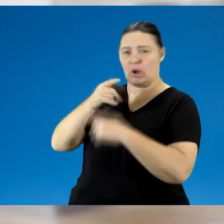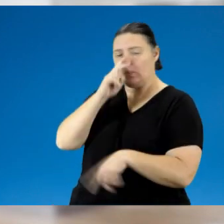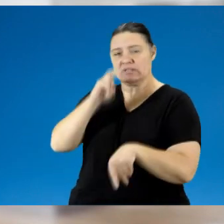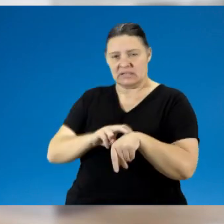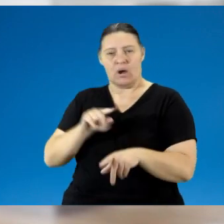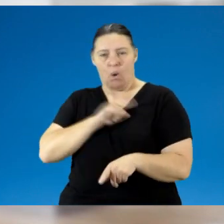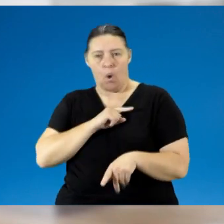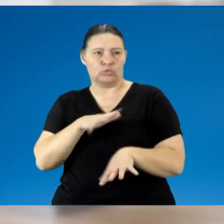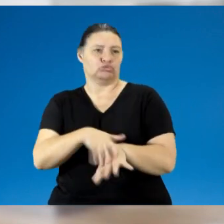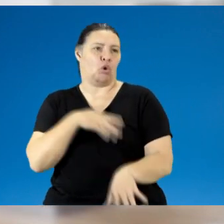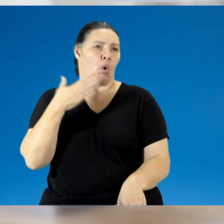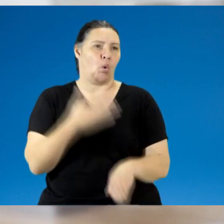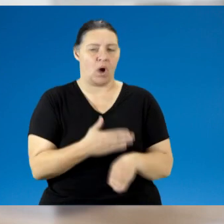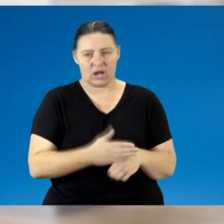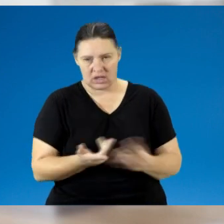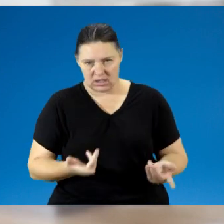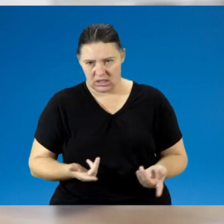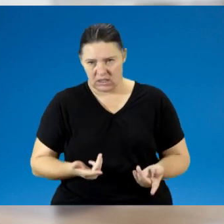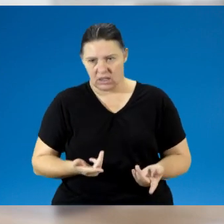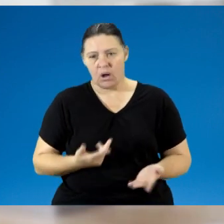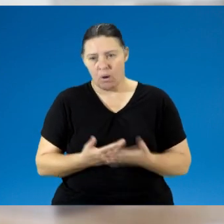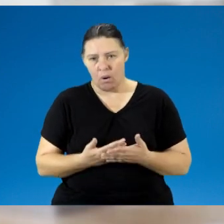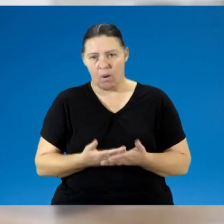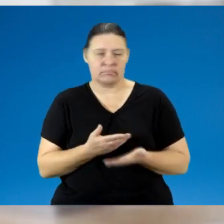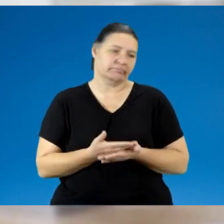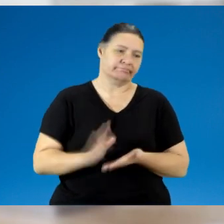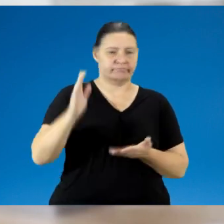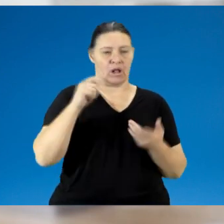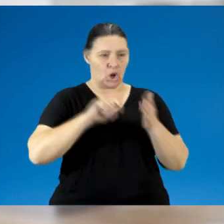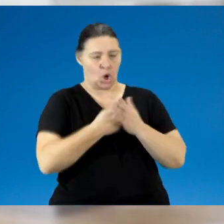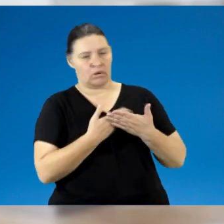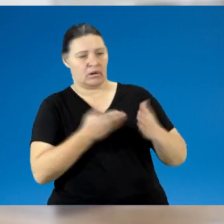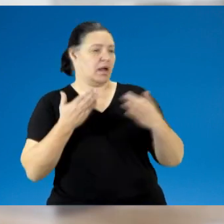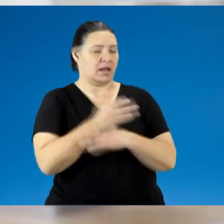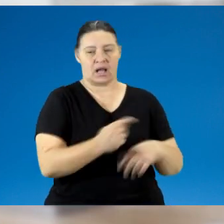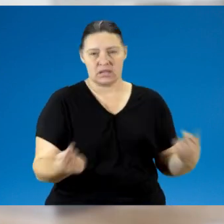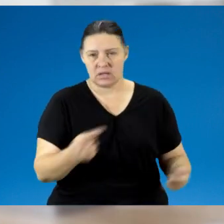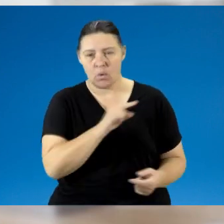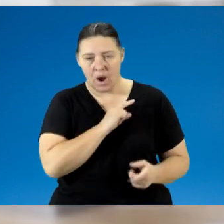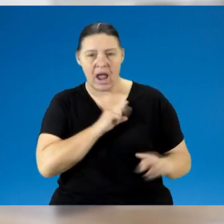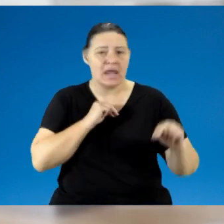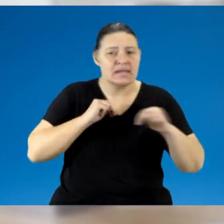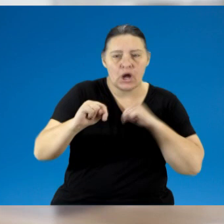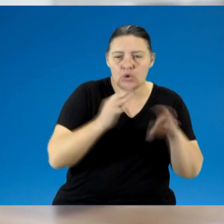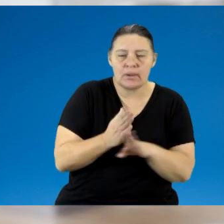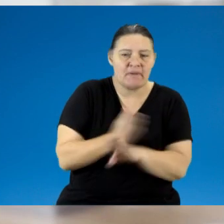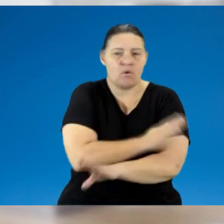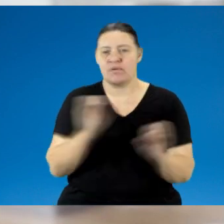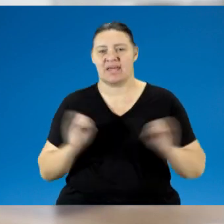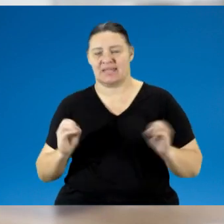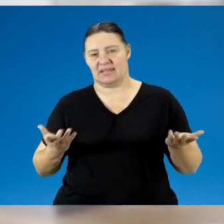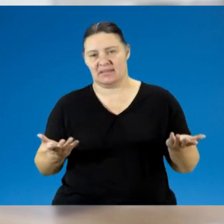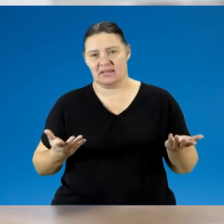strikes, on go-slows, and even us as employers locking them out of the business. Why? Because we would have negotiated